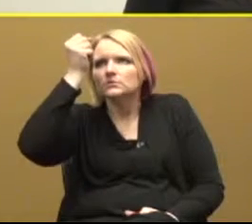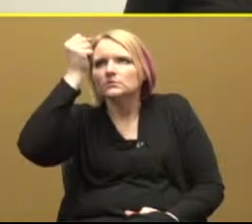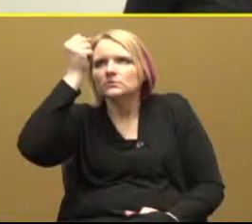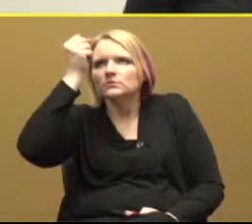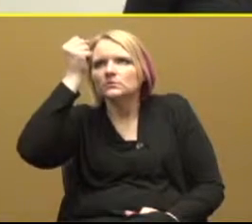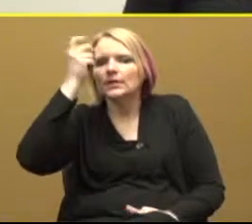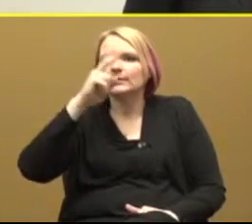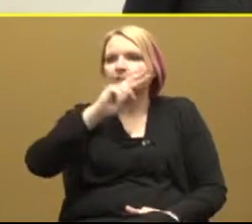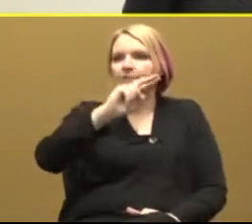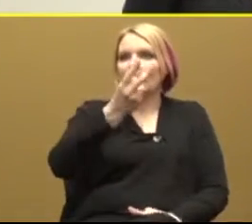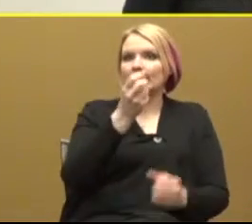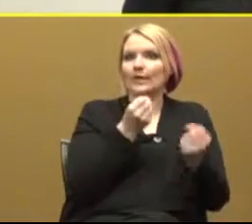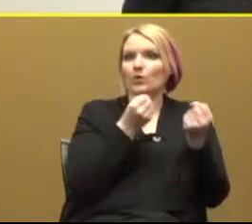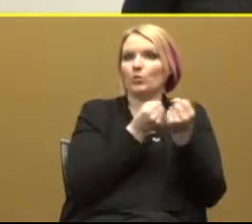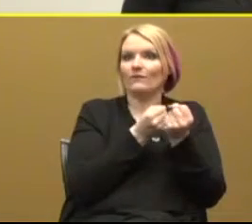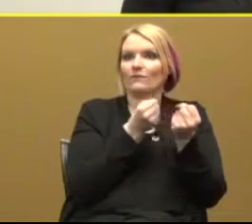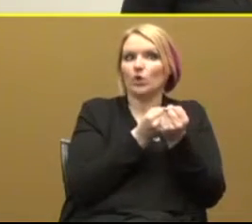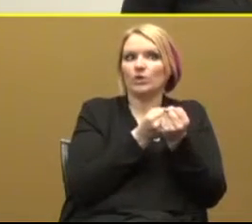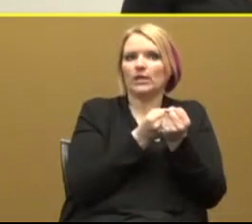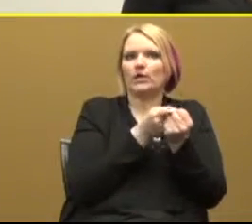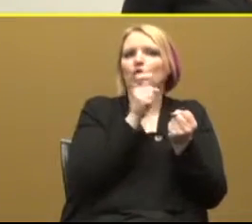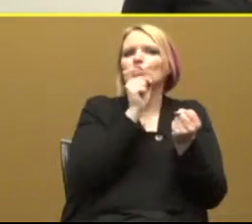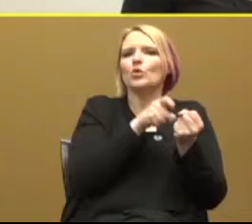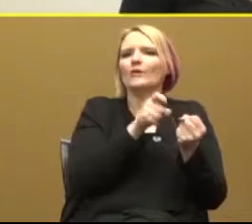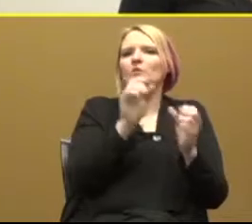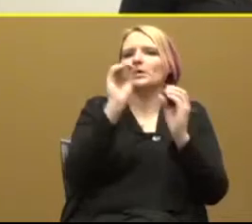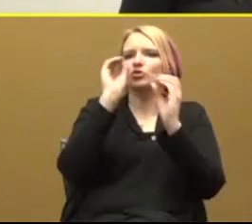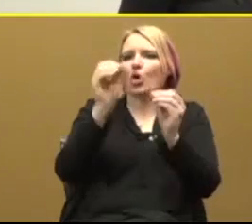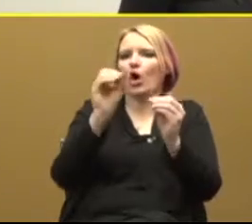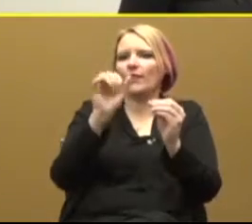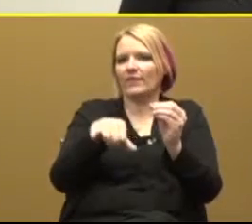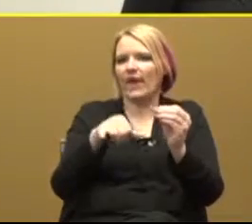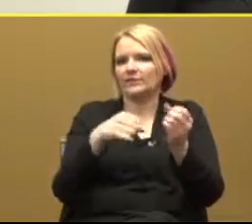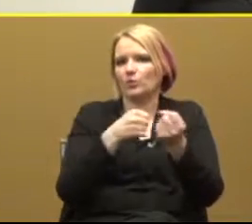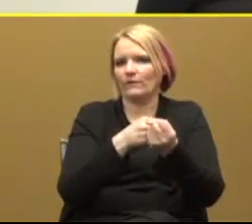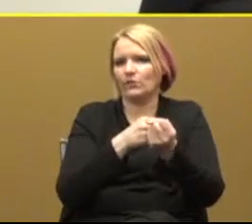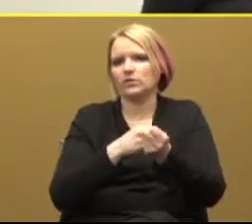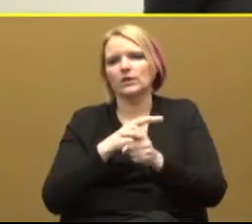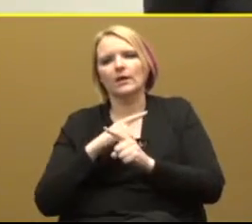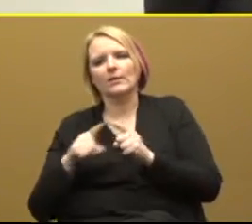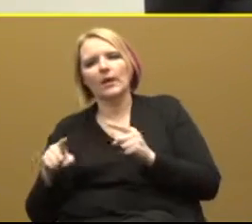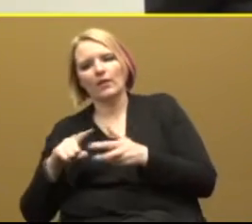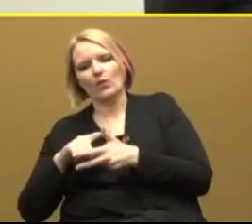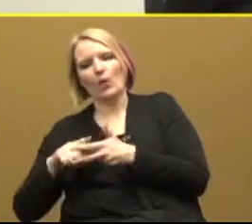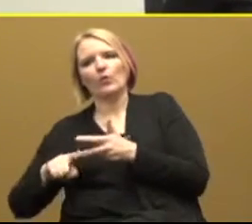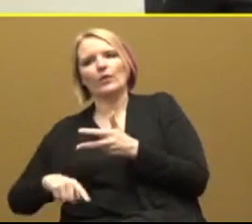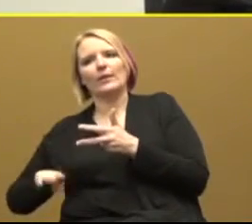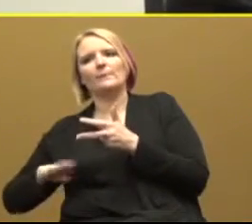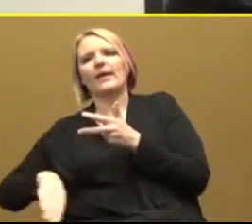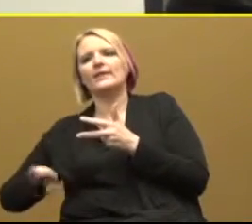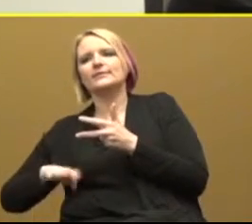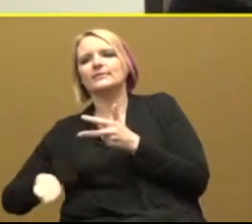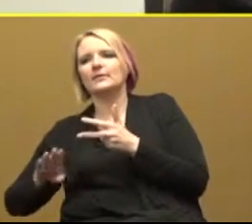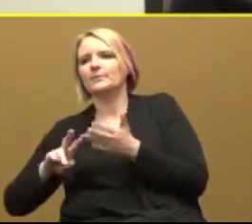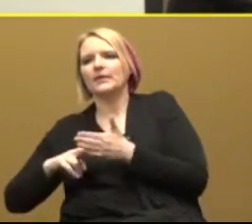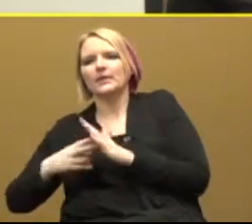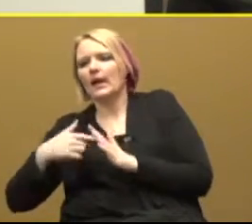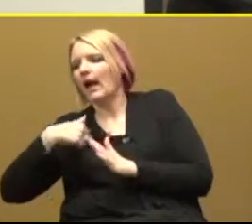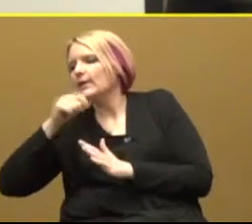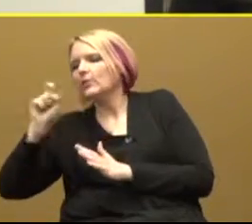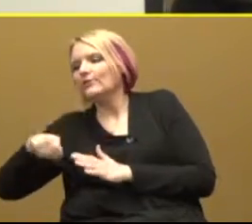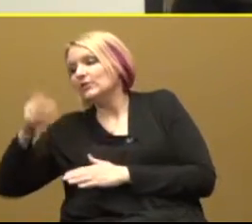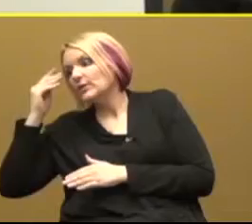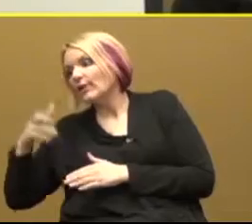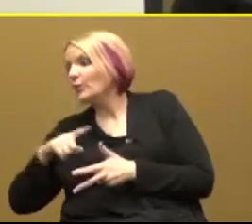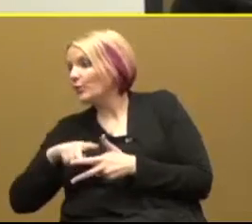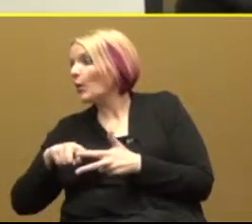that a secondary reinforcer is reinforcing. You don't have to be taught that a primary reinforcer is reinforcing.